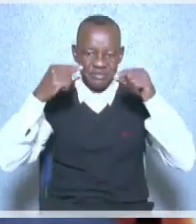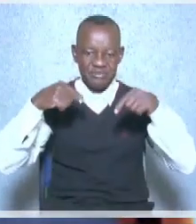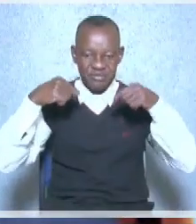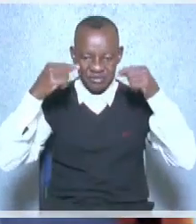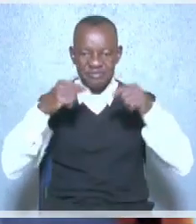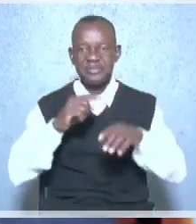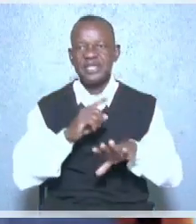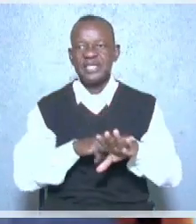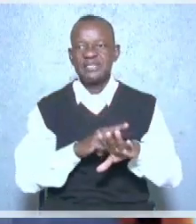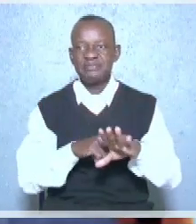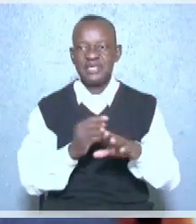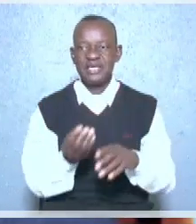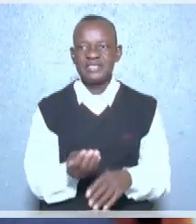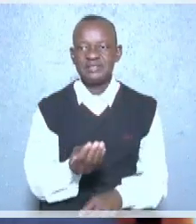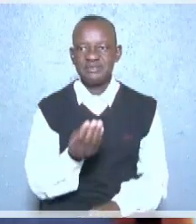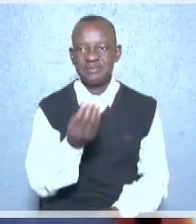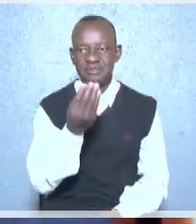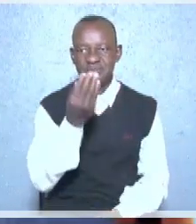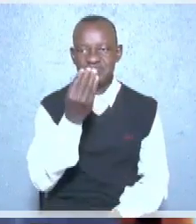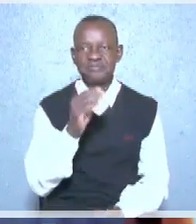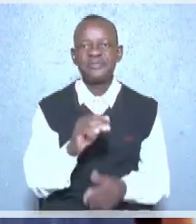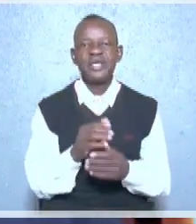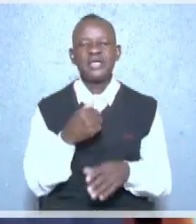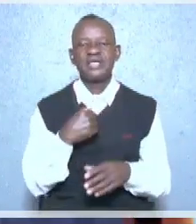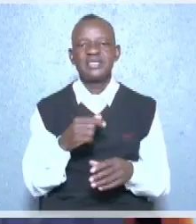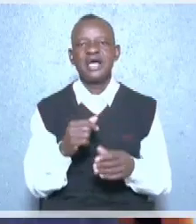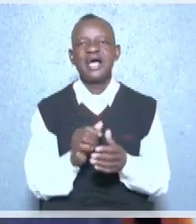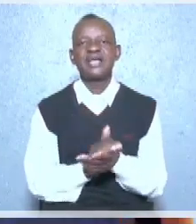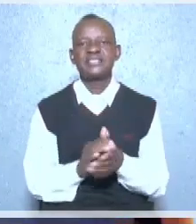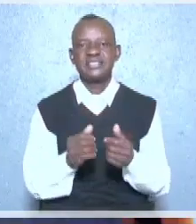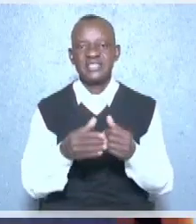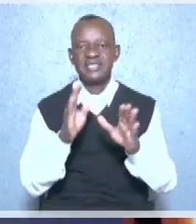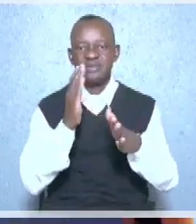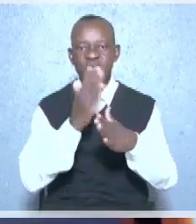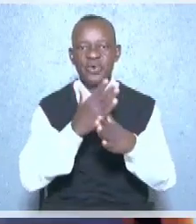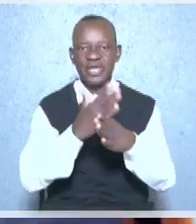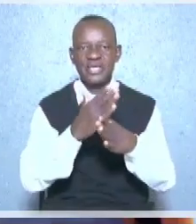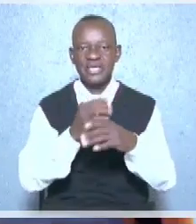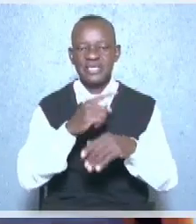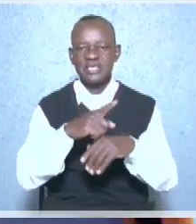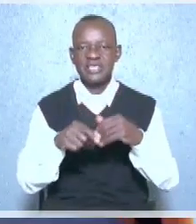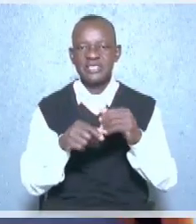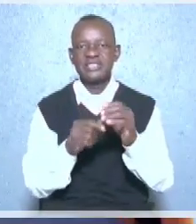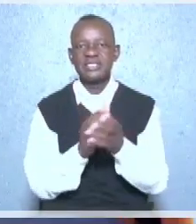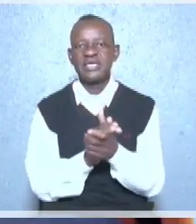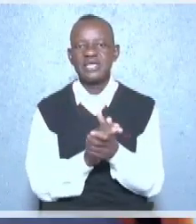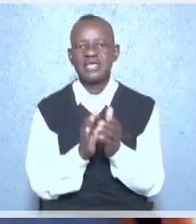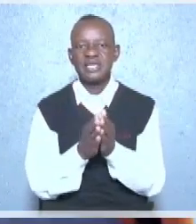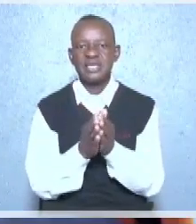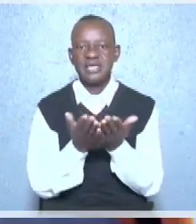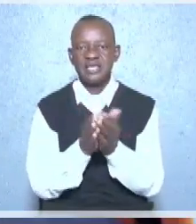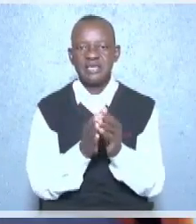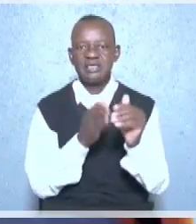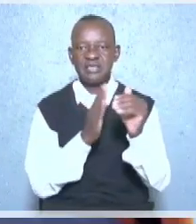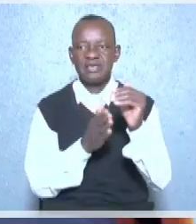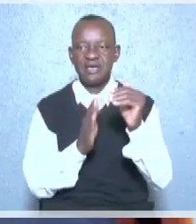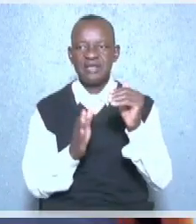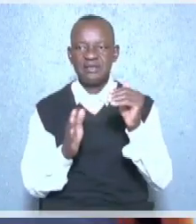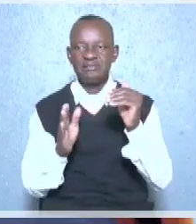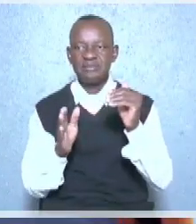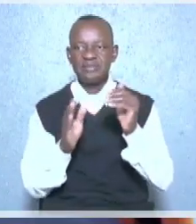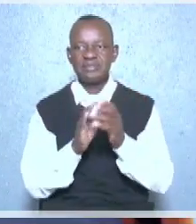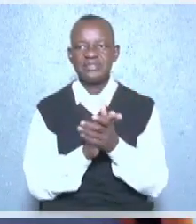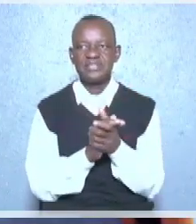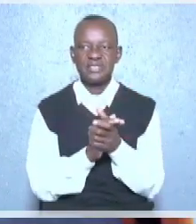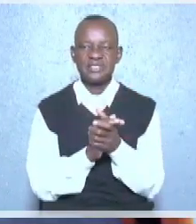where I was working at the library and reading my film books and so on, she wanted to disown me. And